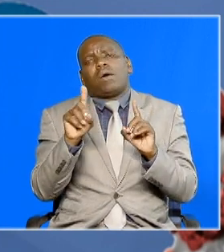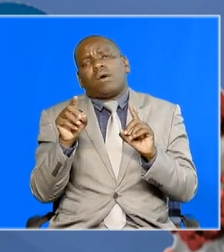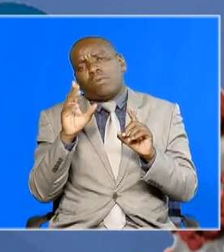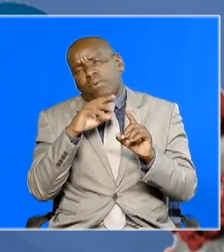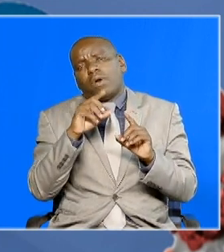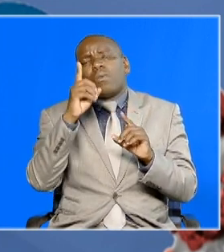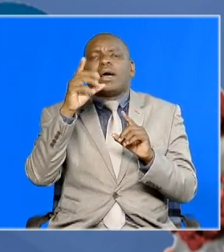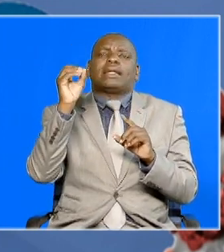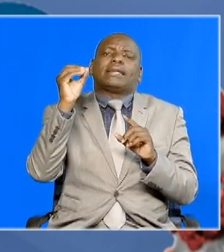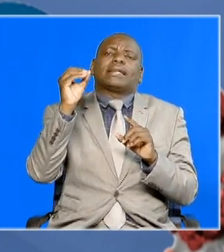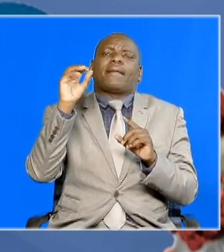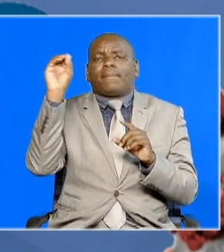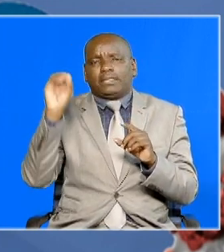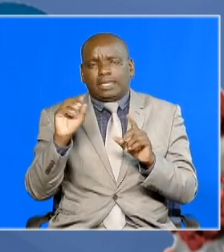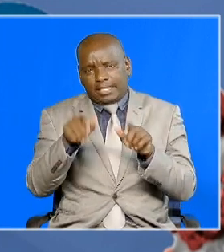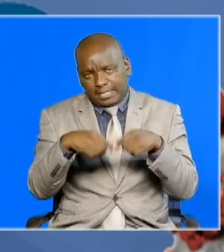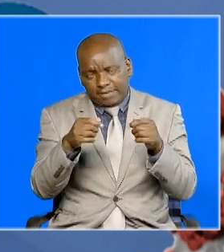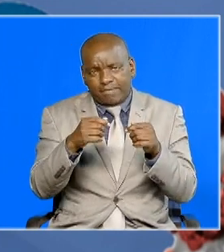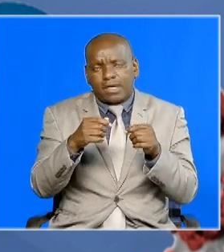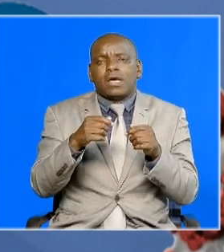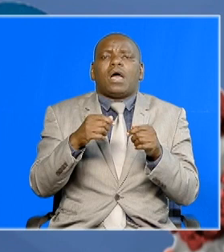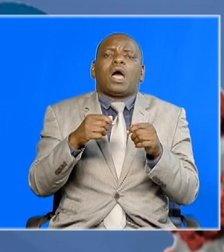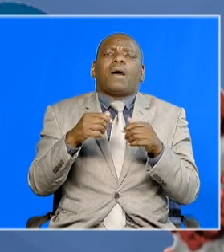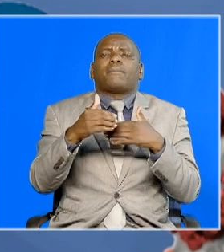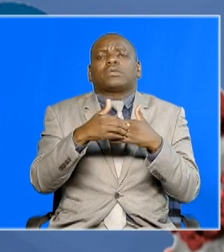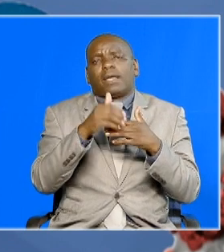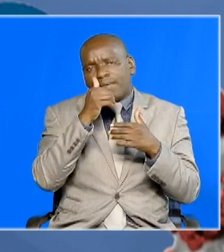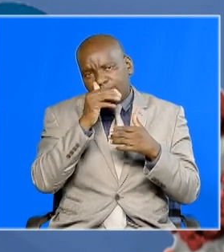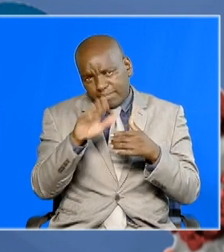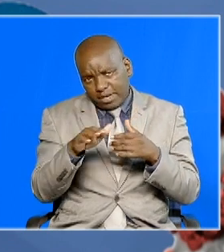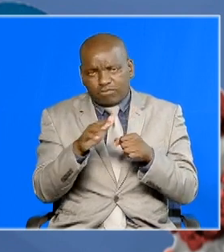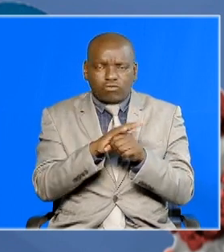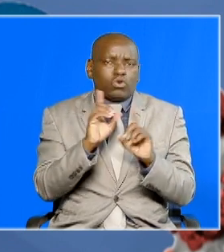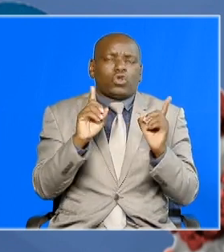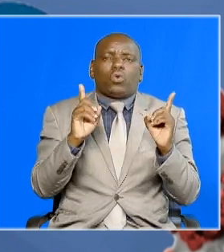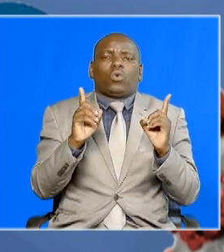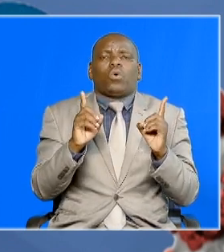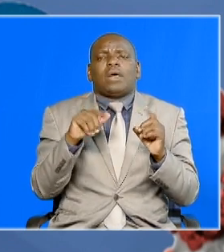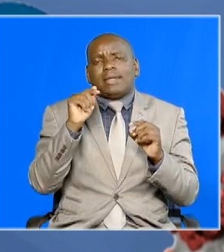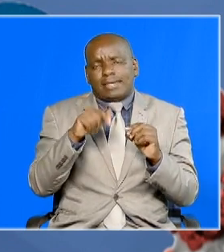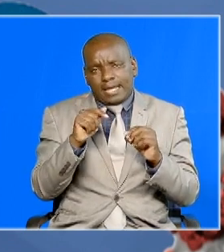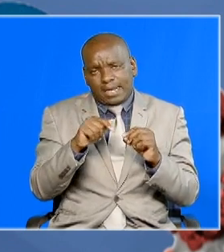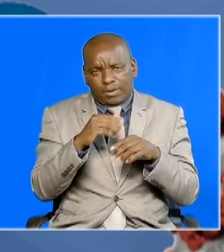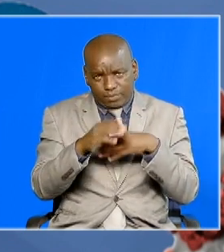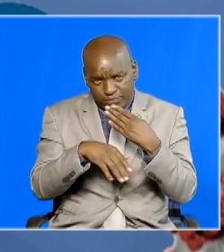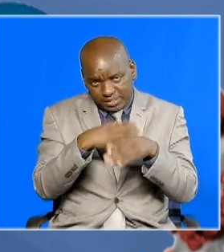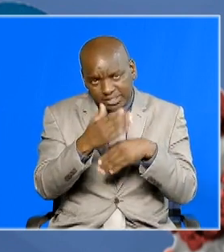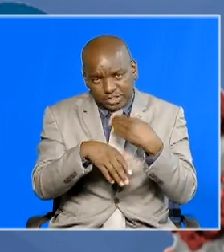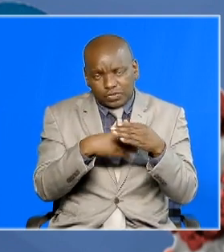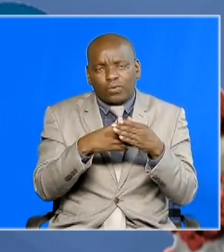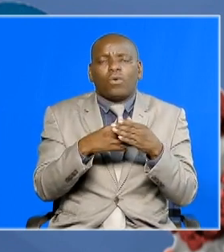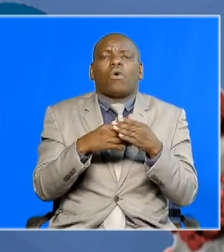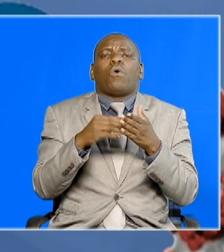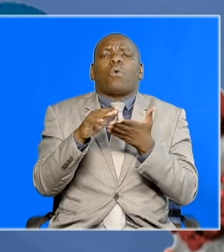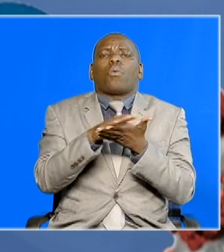not 100%. They don't provide 100% protection for this disease. We still need to